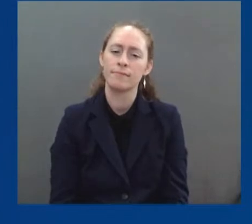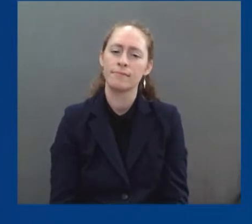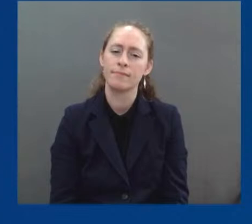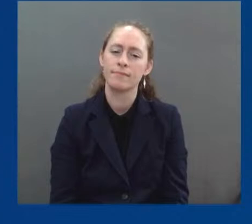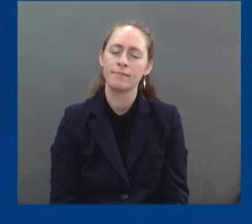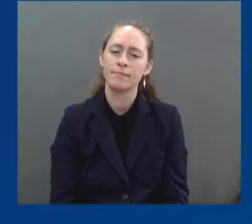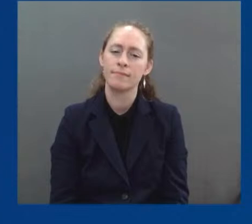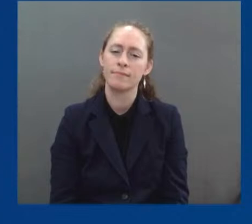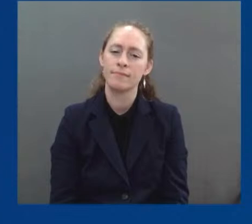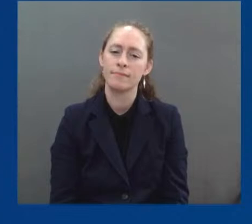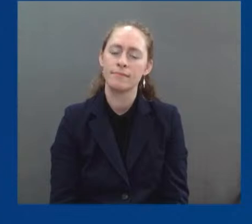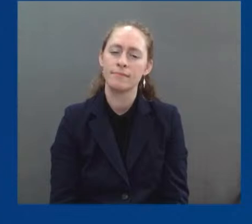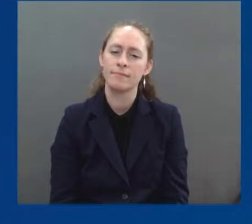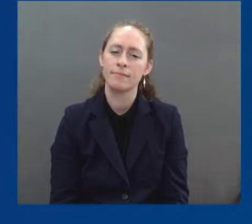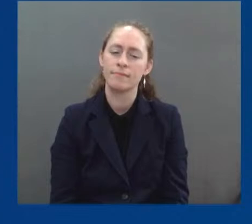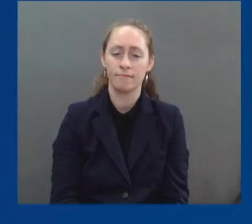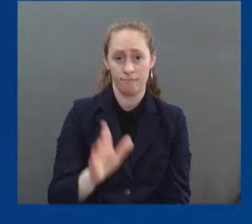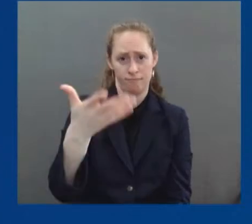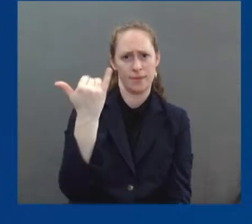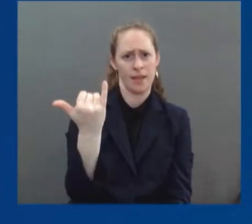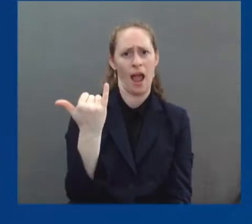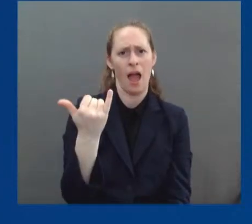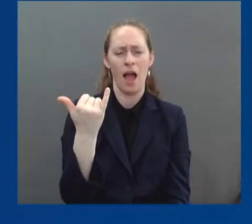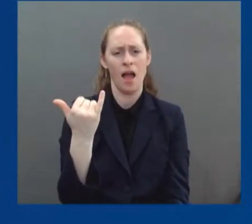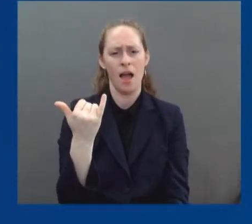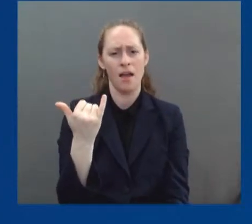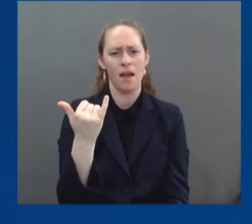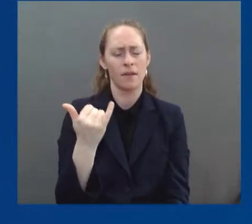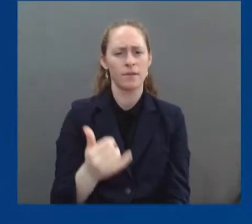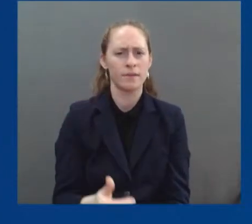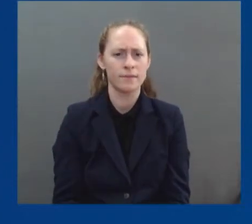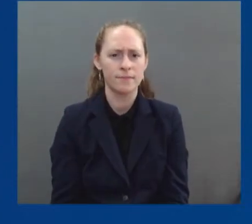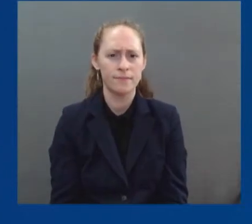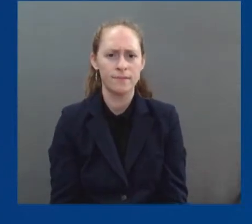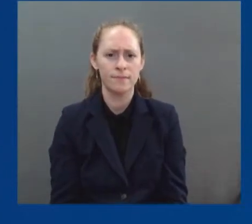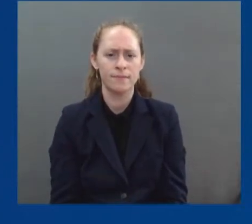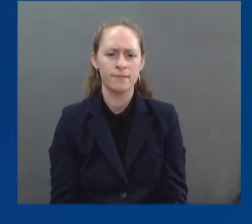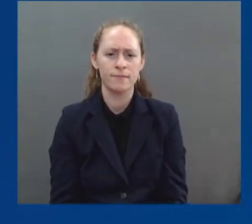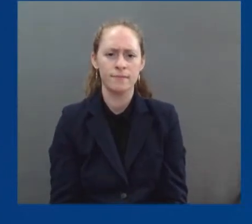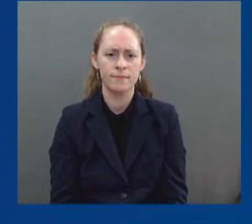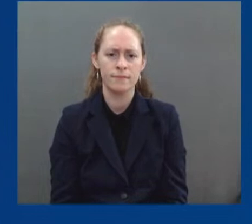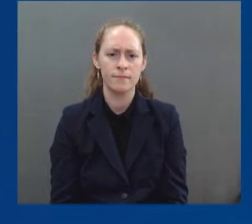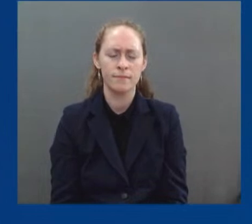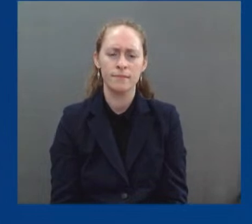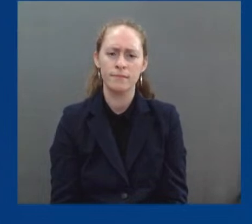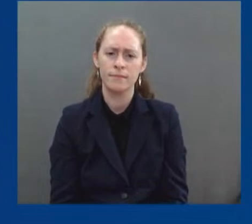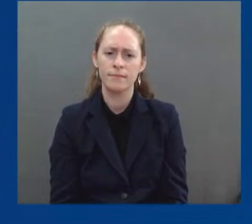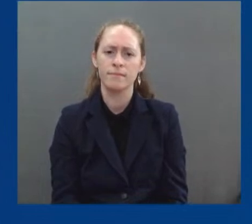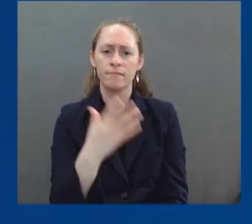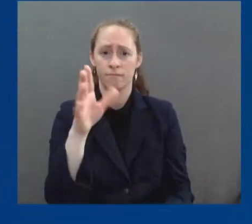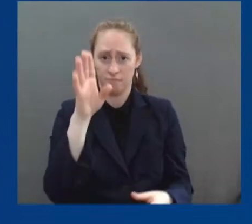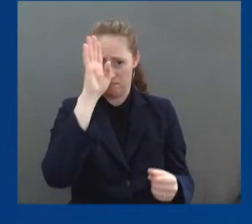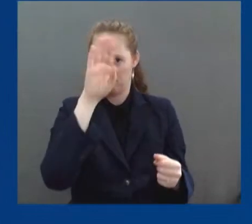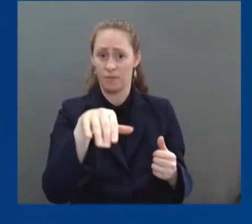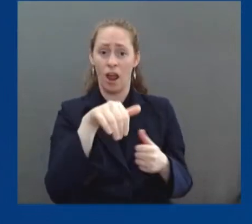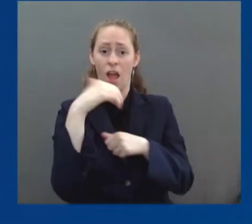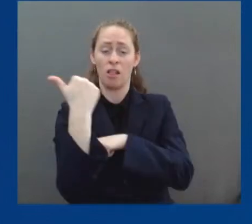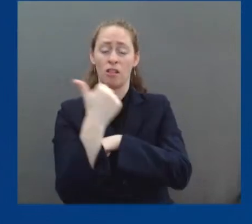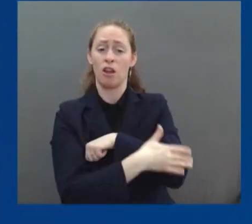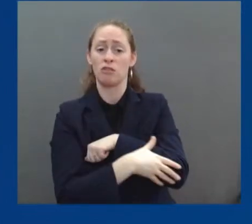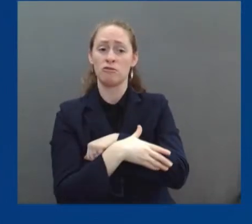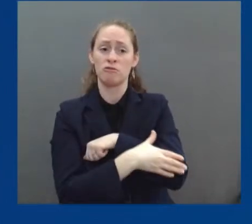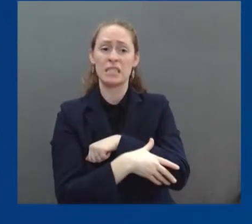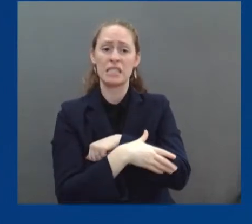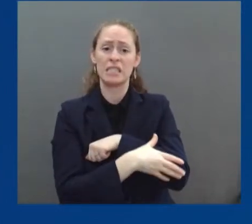in developing countries for the adult vaccines. Is that the reason why you're essentially swapping, or is it